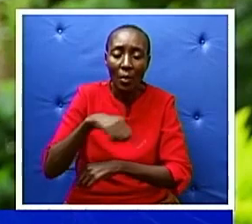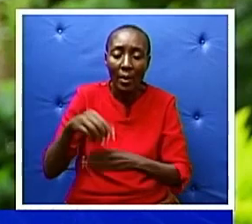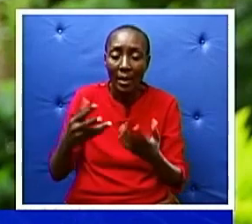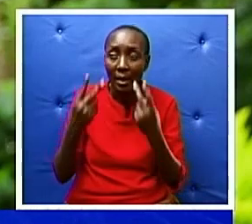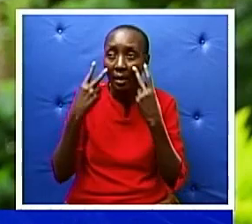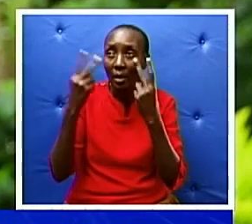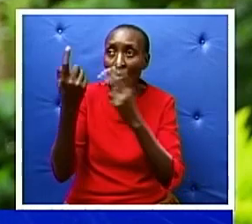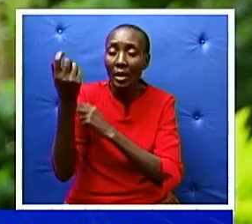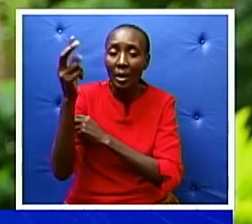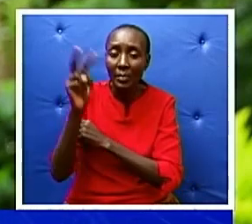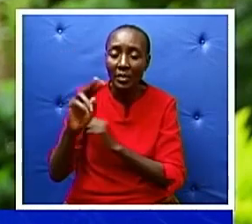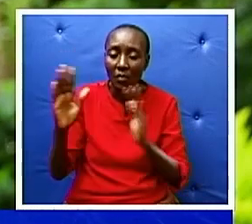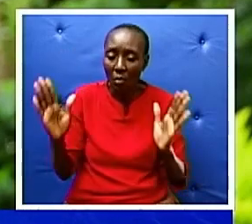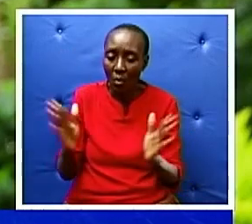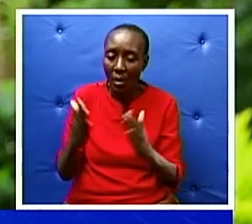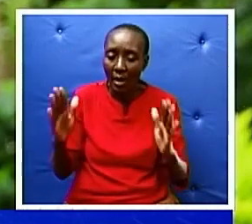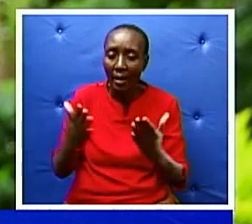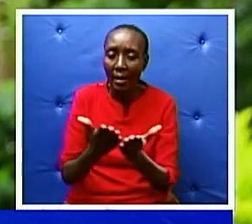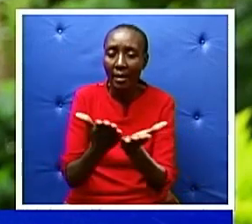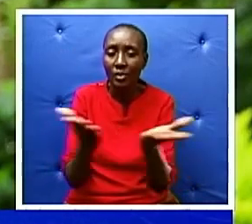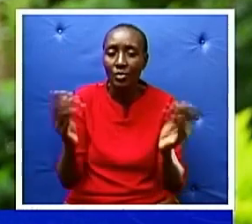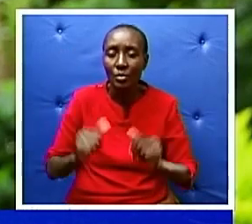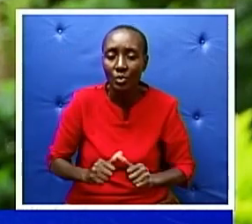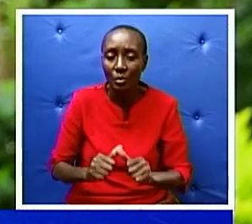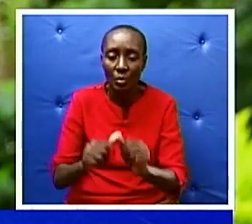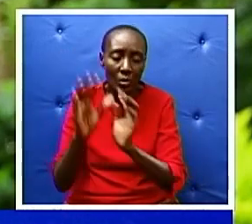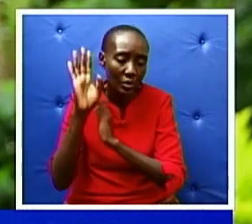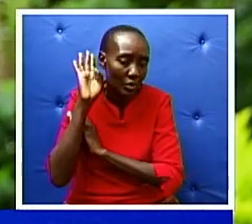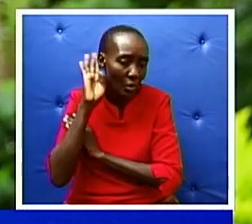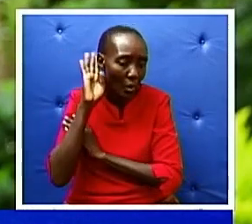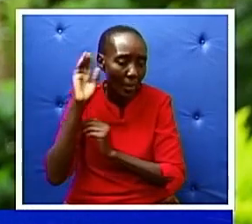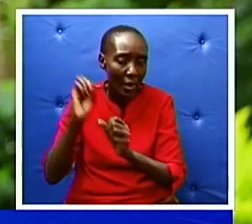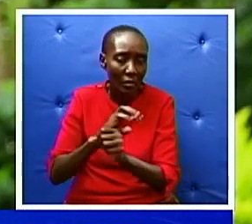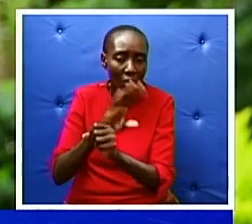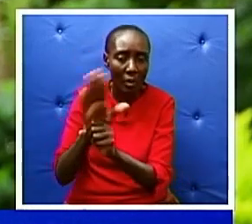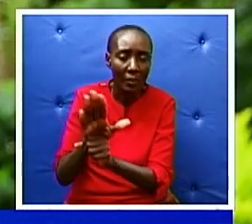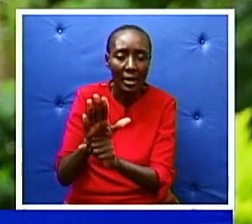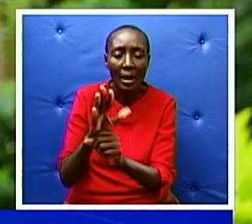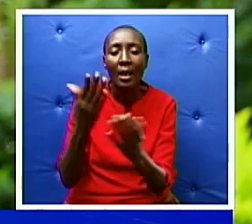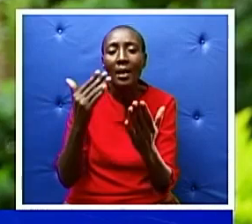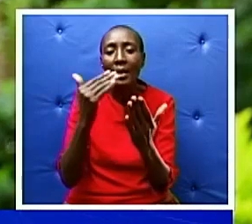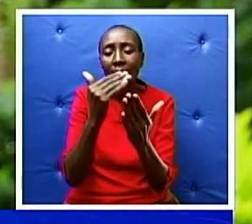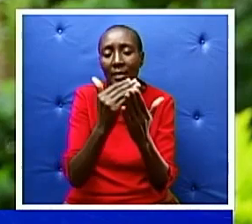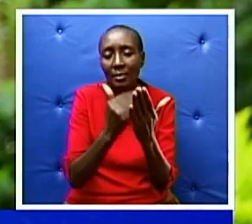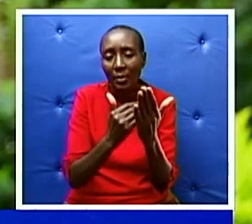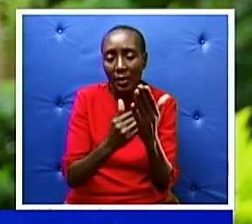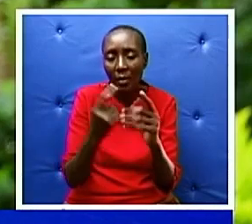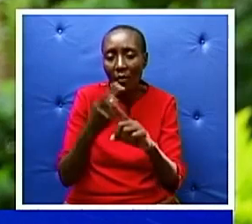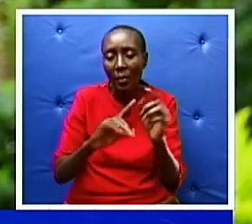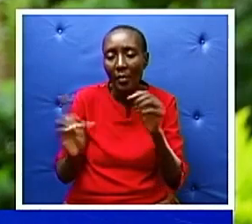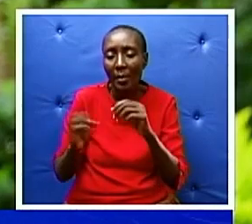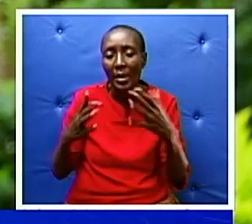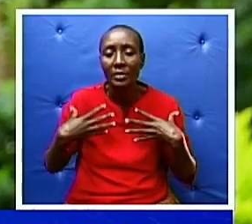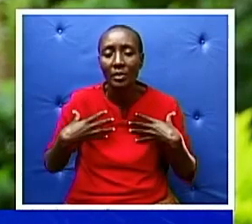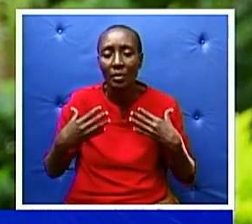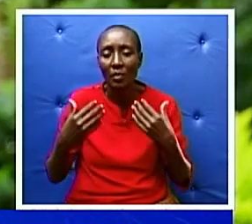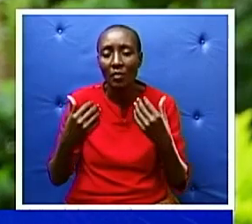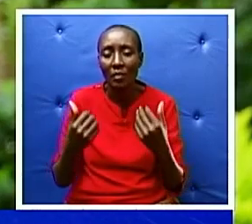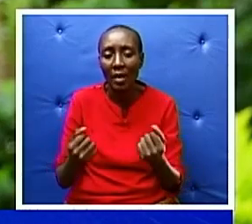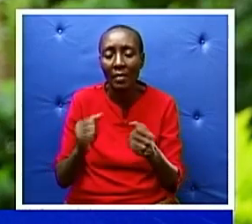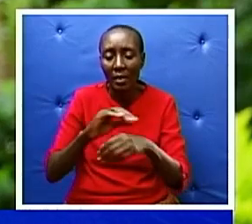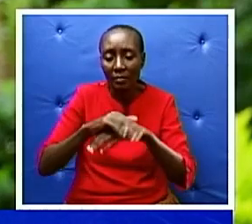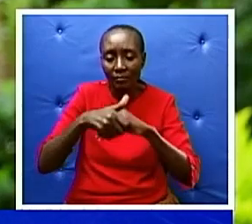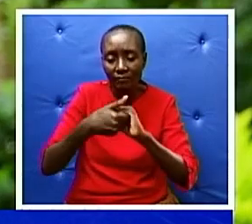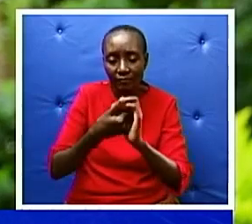Up TV encourage you to continue observing the COVID-19 protocol rules that have been given by the Ministry of Health. That is, wash your